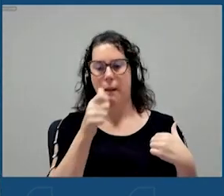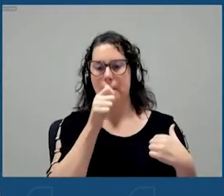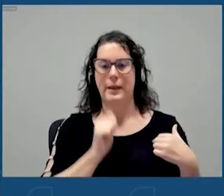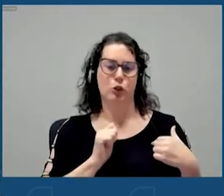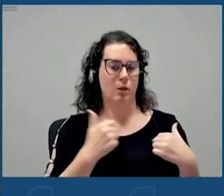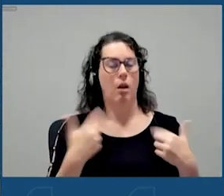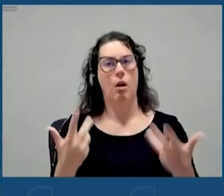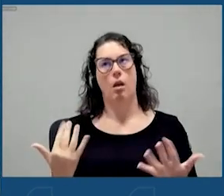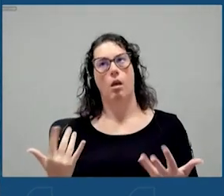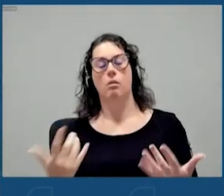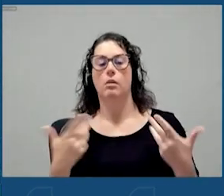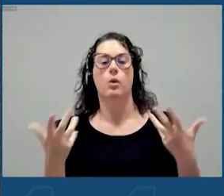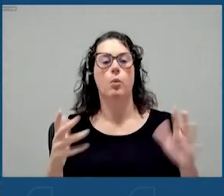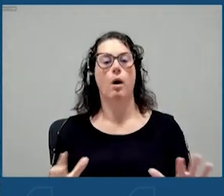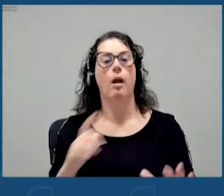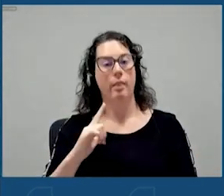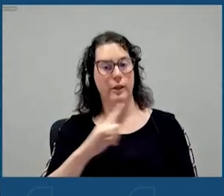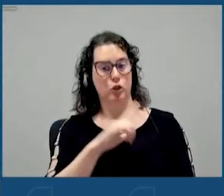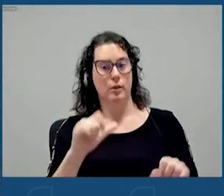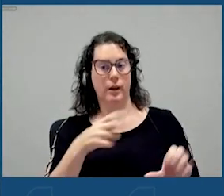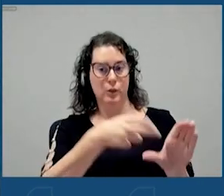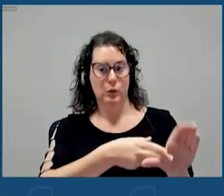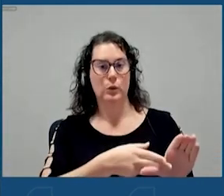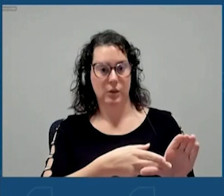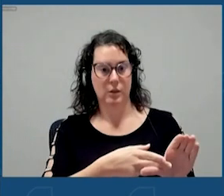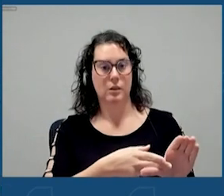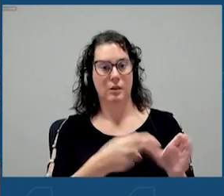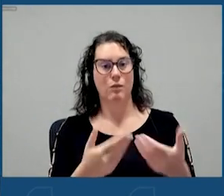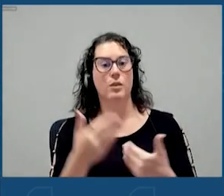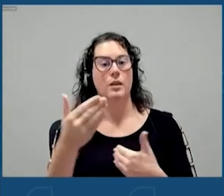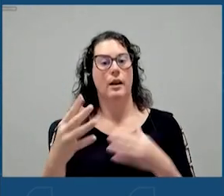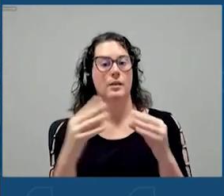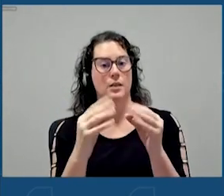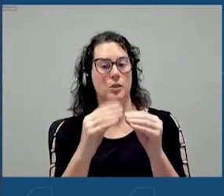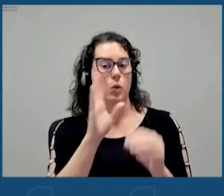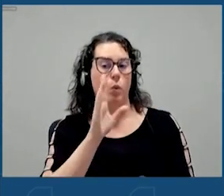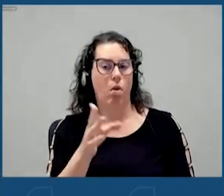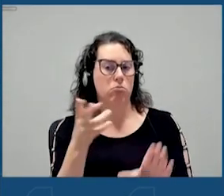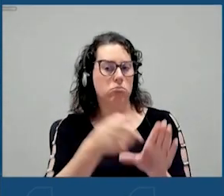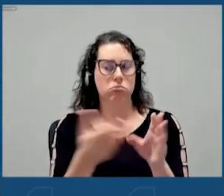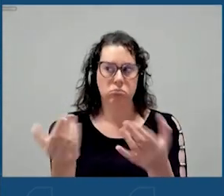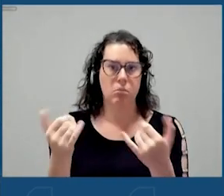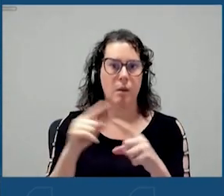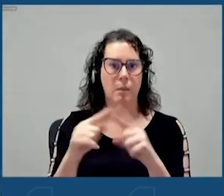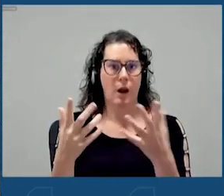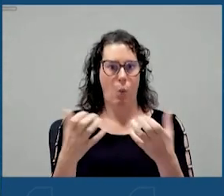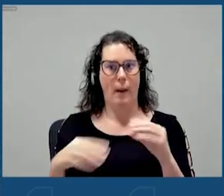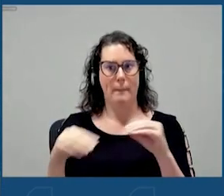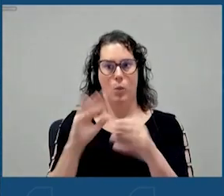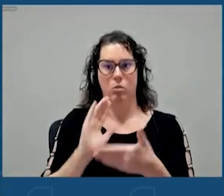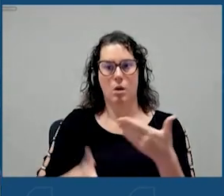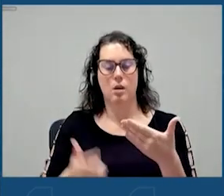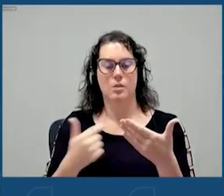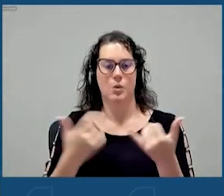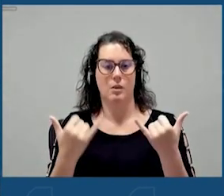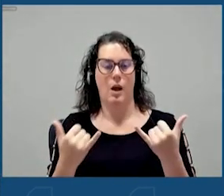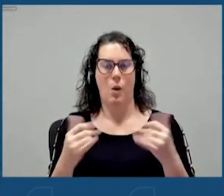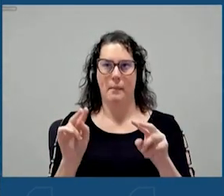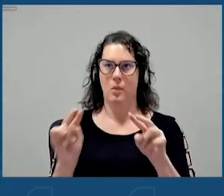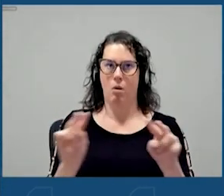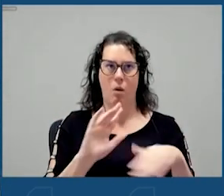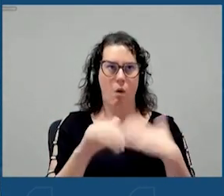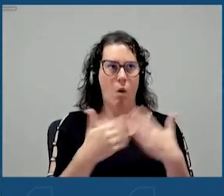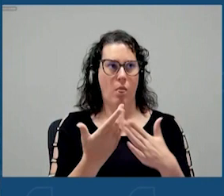The legislature can join me in this as we head into the next session, but I wanted more done. So I'm looking at all the powers I have as